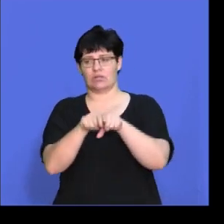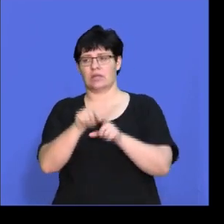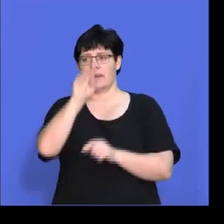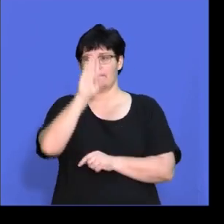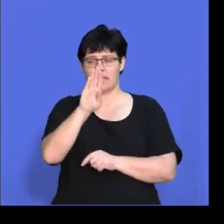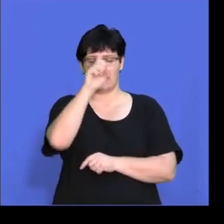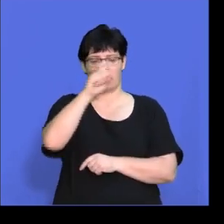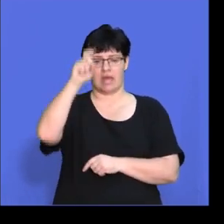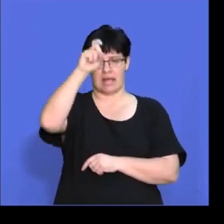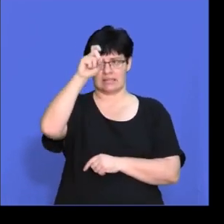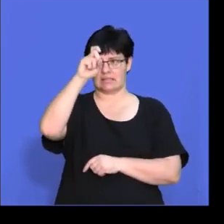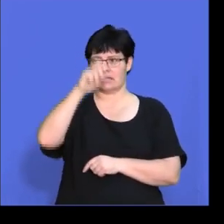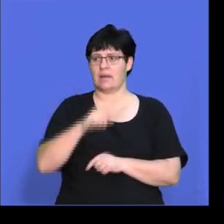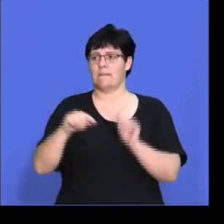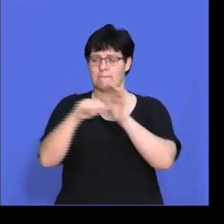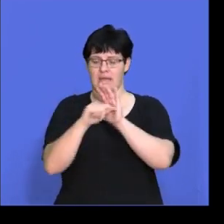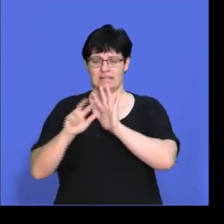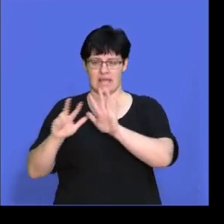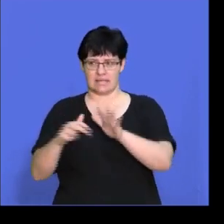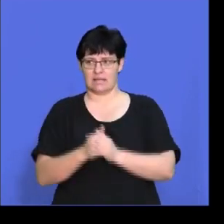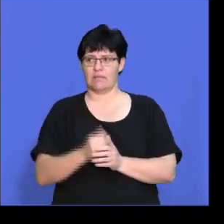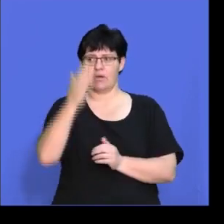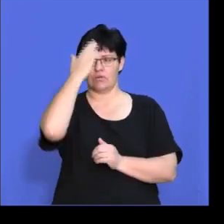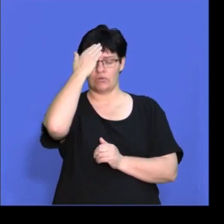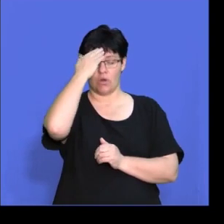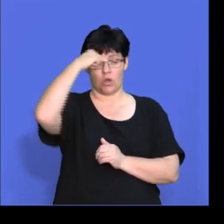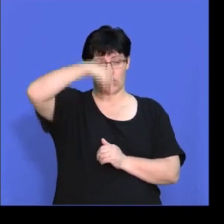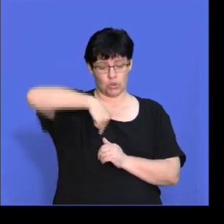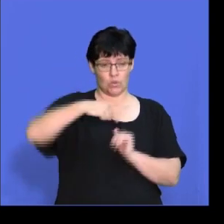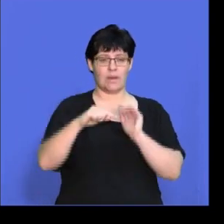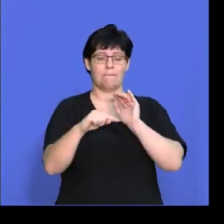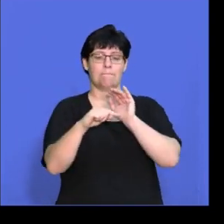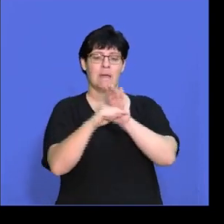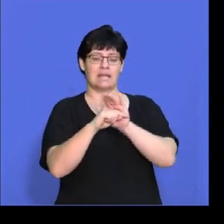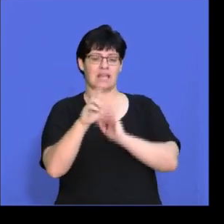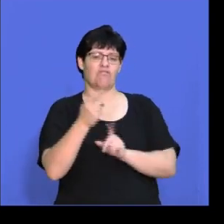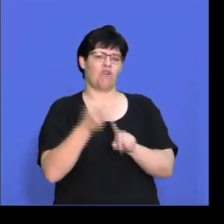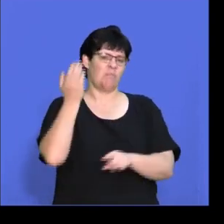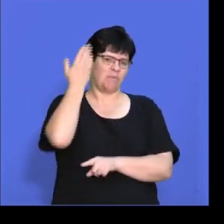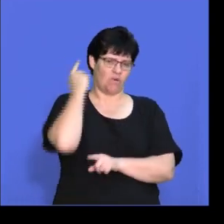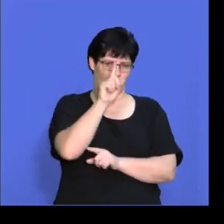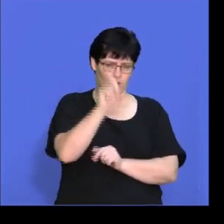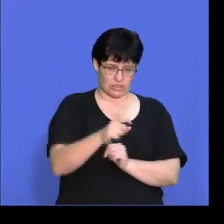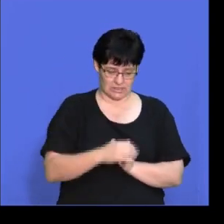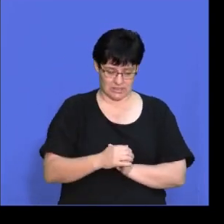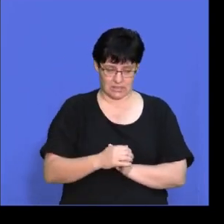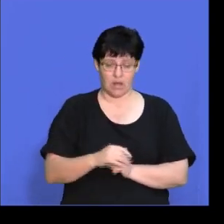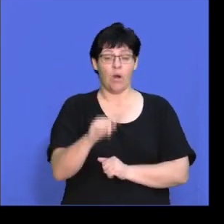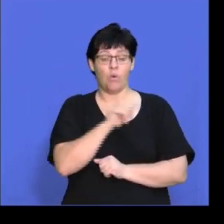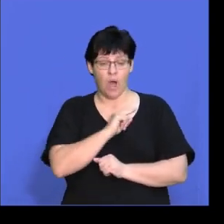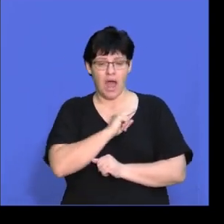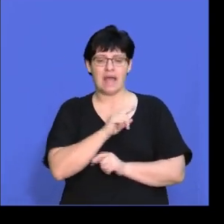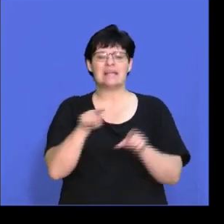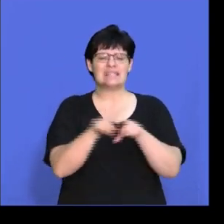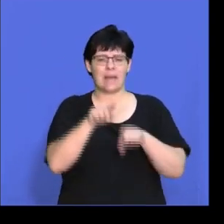power of x minus 8. So we know that q is equal to -8 from the last question. And because those are the